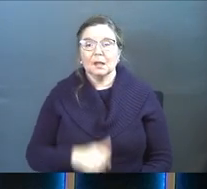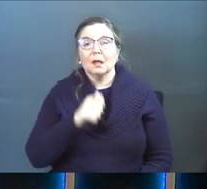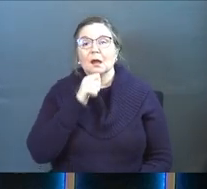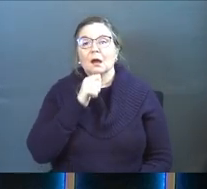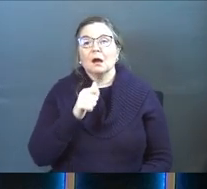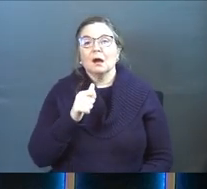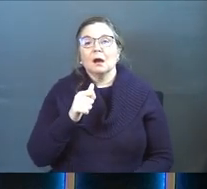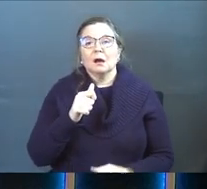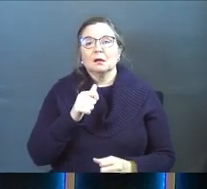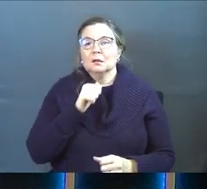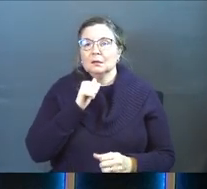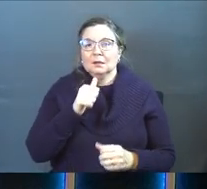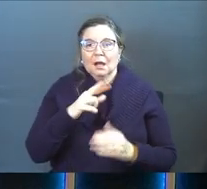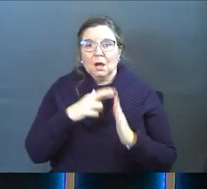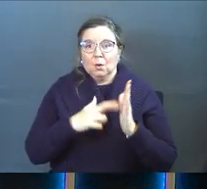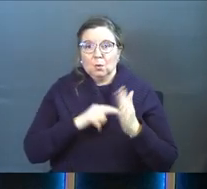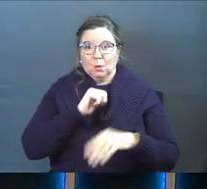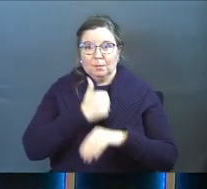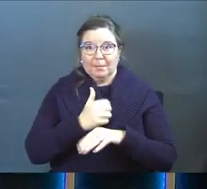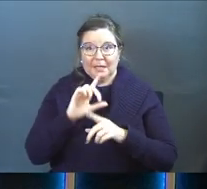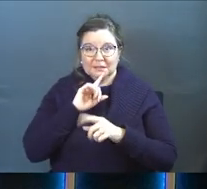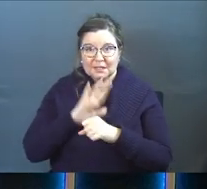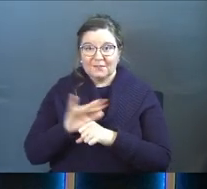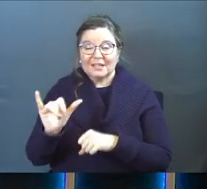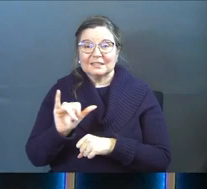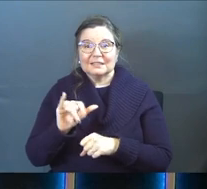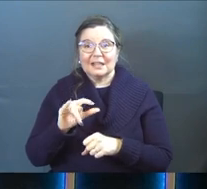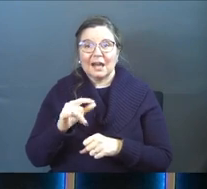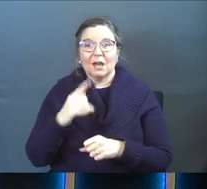Unconditional covenant is like golden handcuffs.